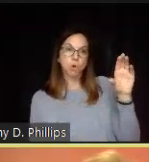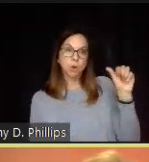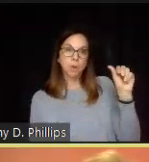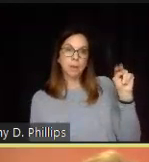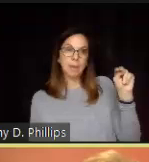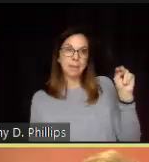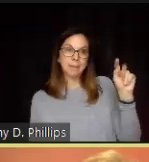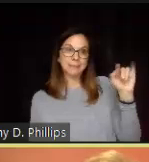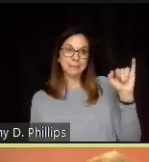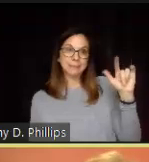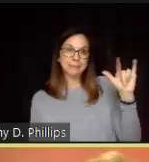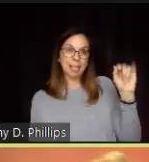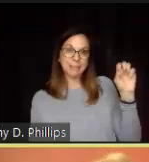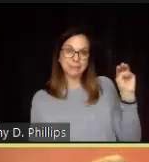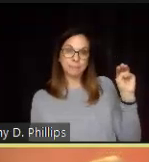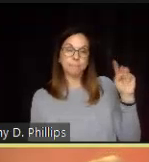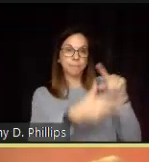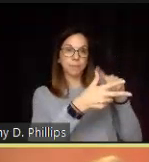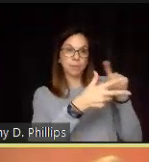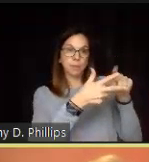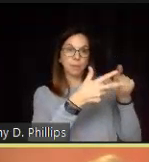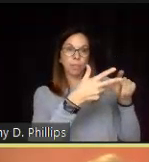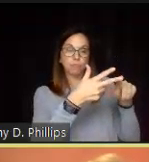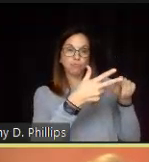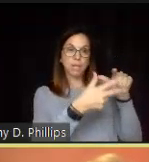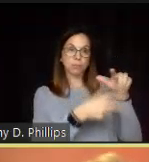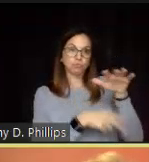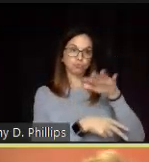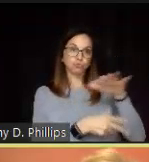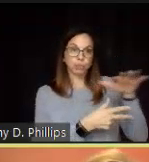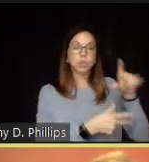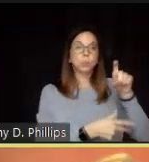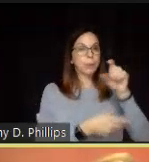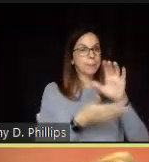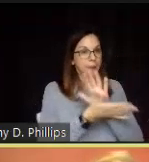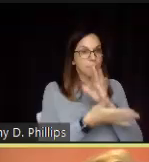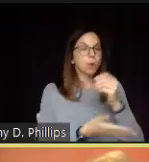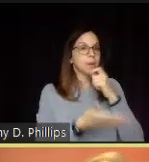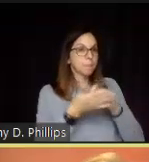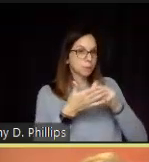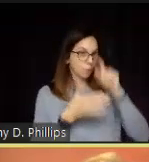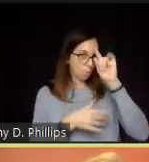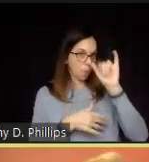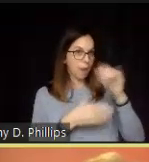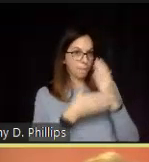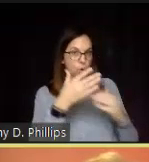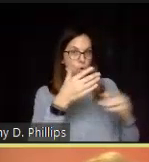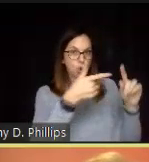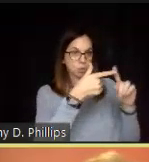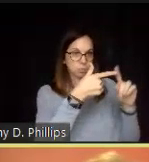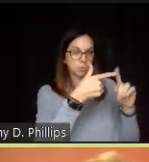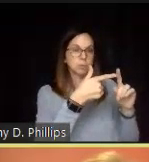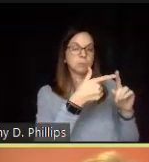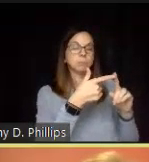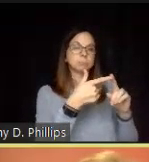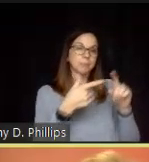the 3 colonial regions. You'll need a piece of paper and a pencil for this section. So if you need to find